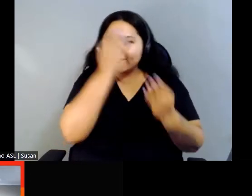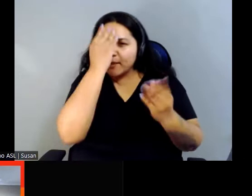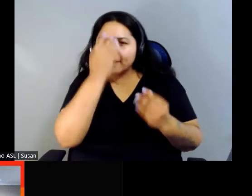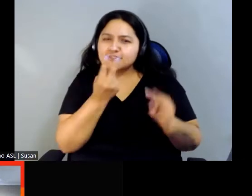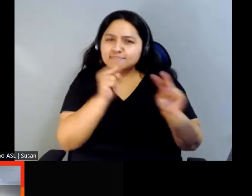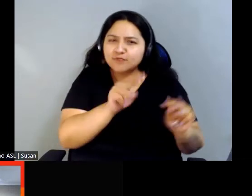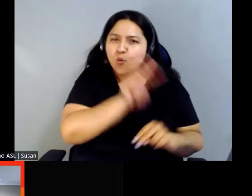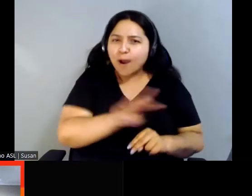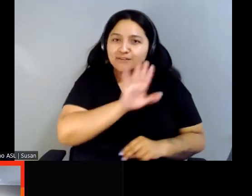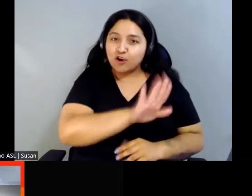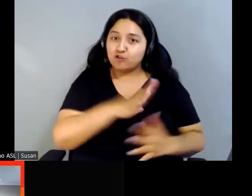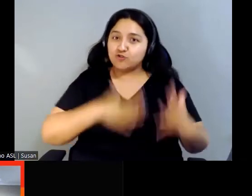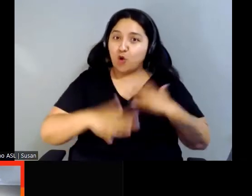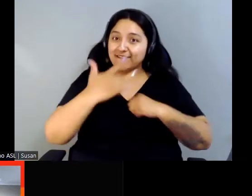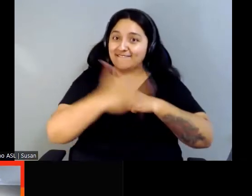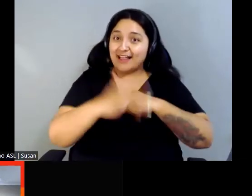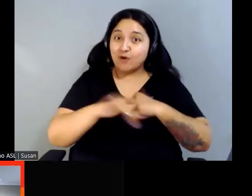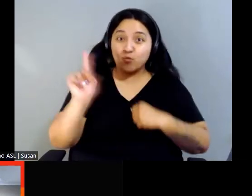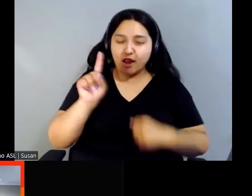has available at